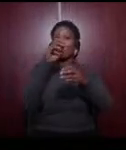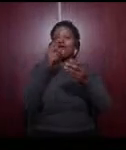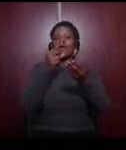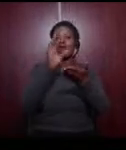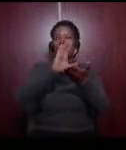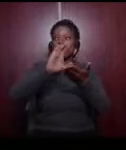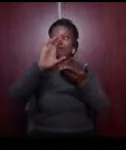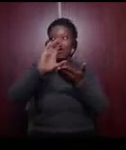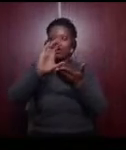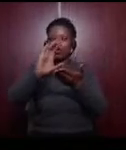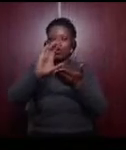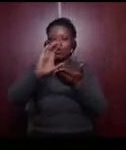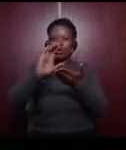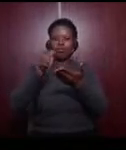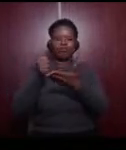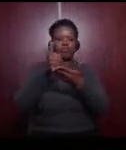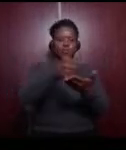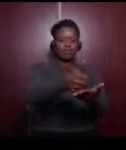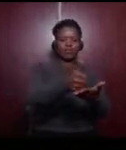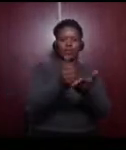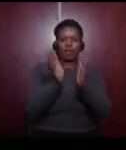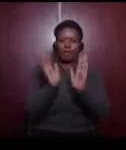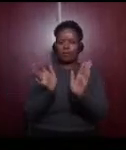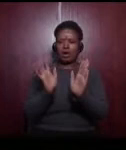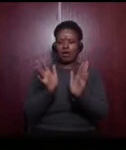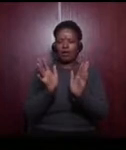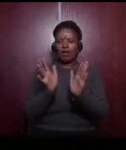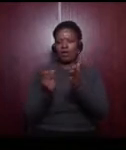national? Whatever happened at provincial or